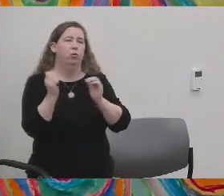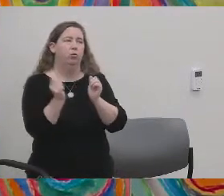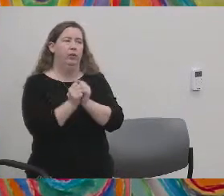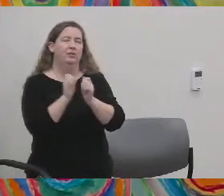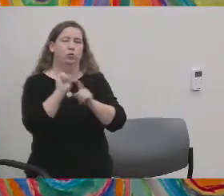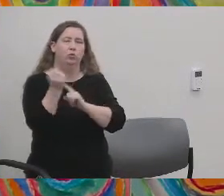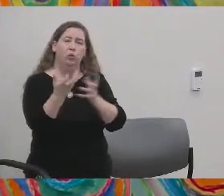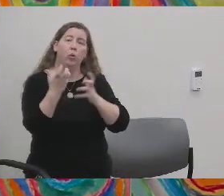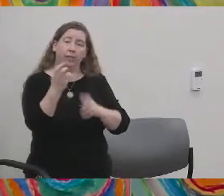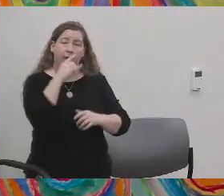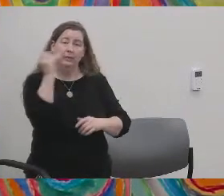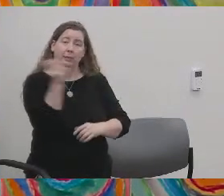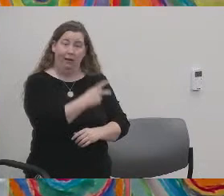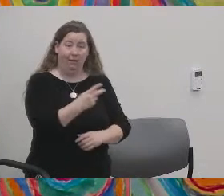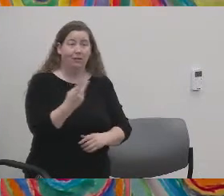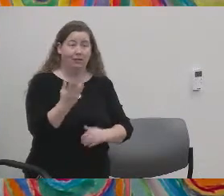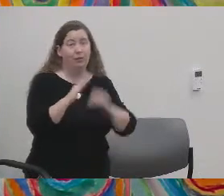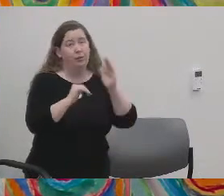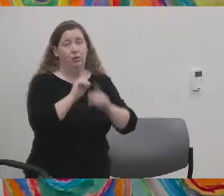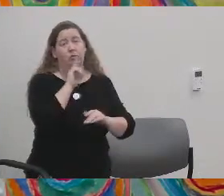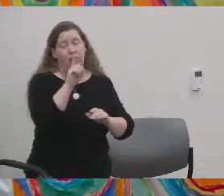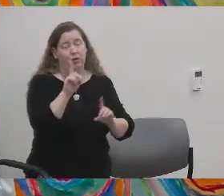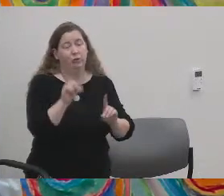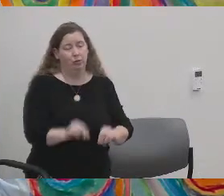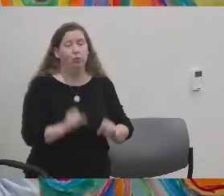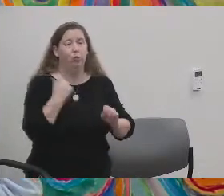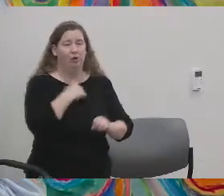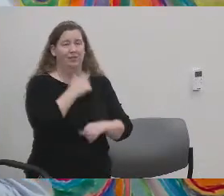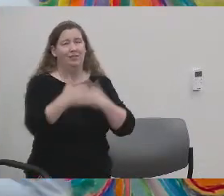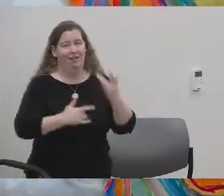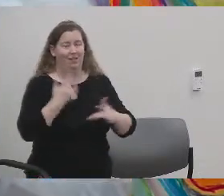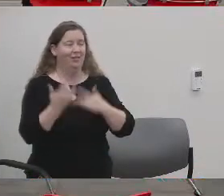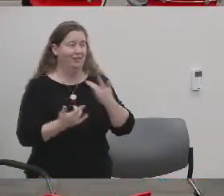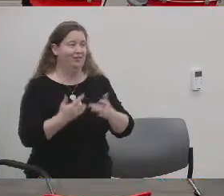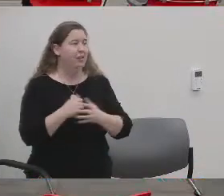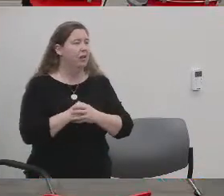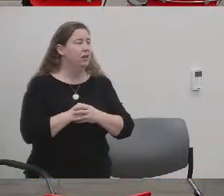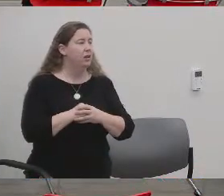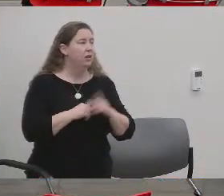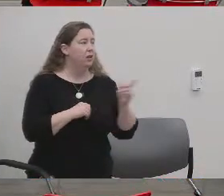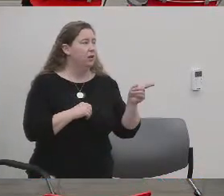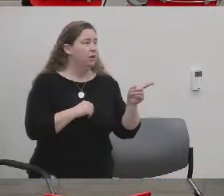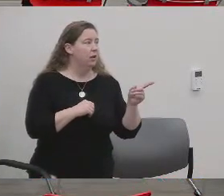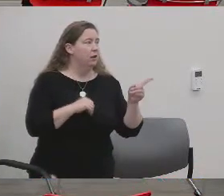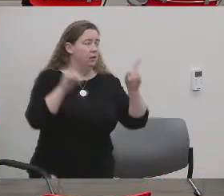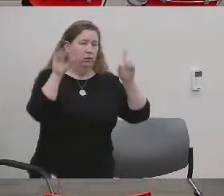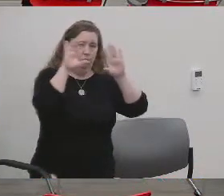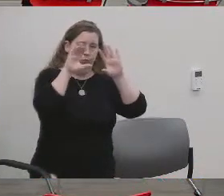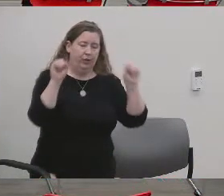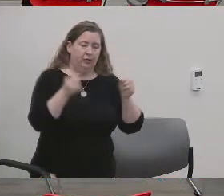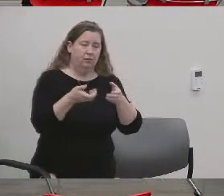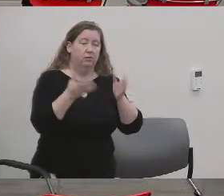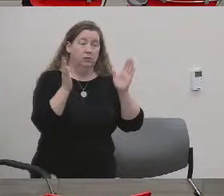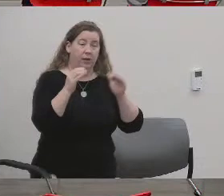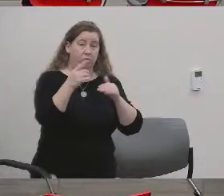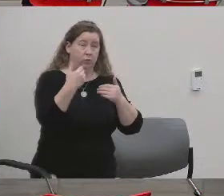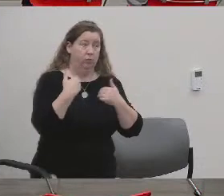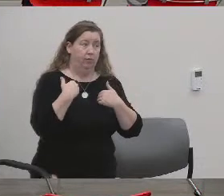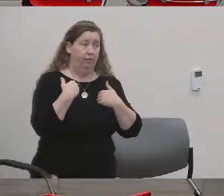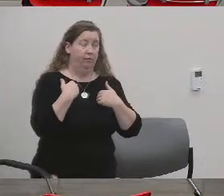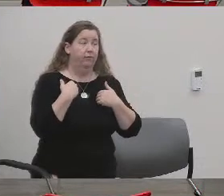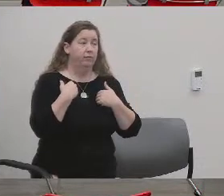want the kids back. We really do. So we're excited about that. And you expect that we'll have some teachers that will move, if the trend